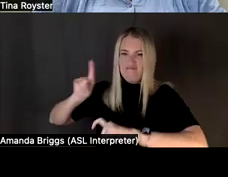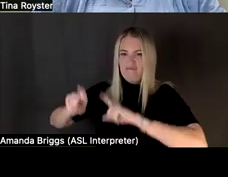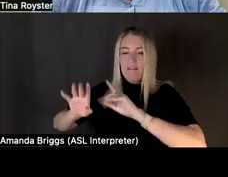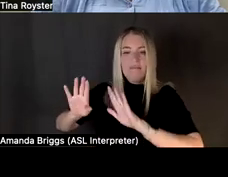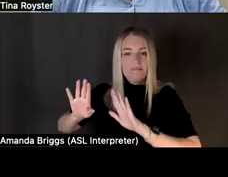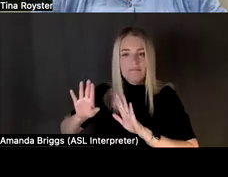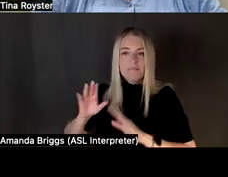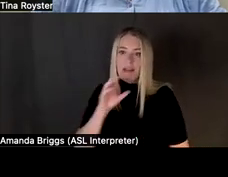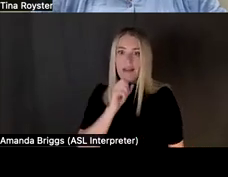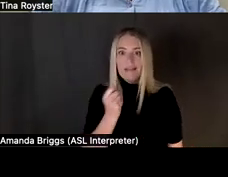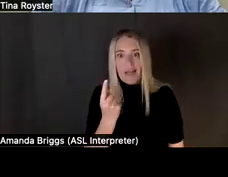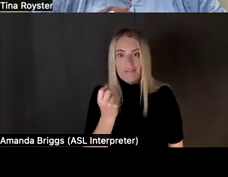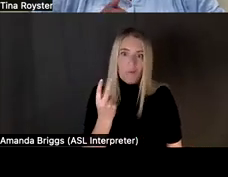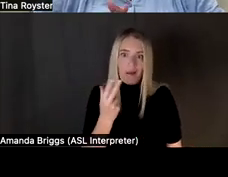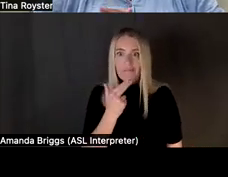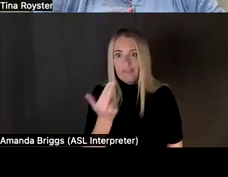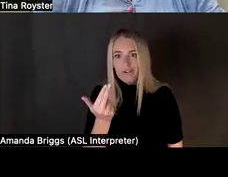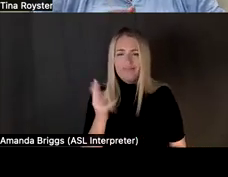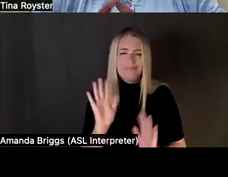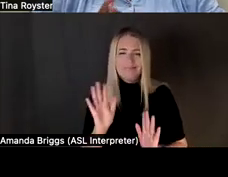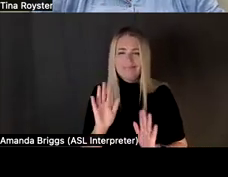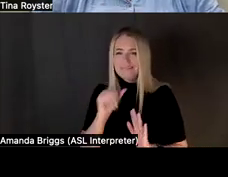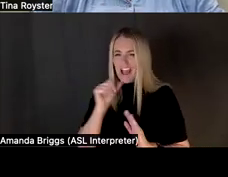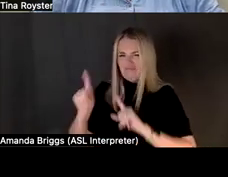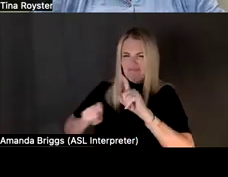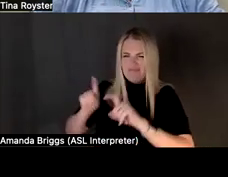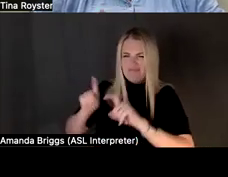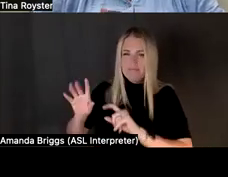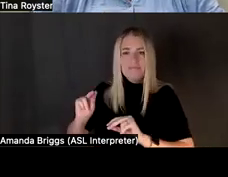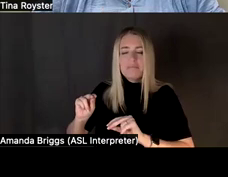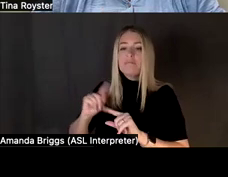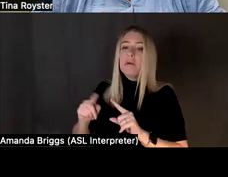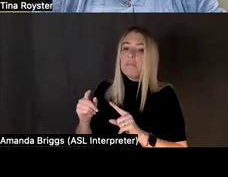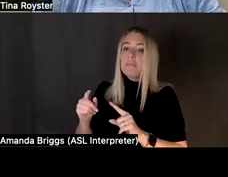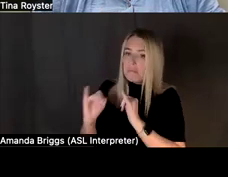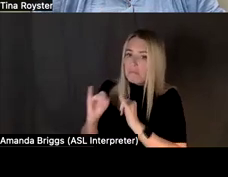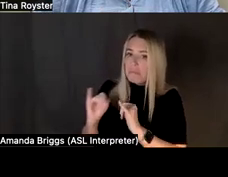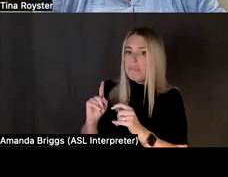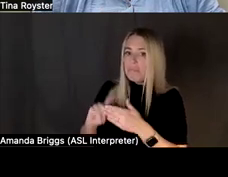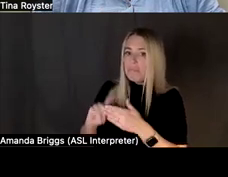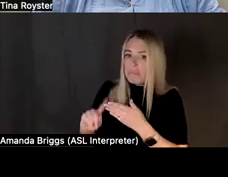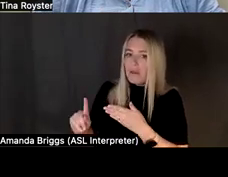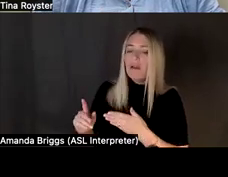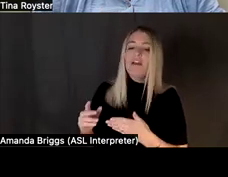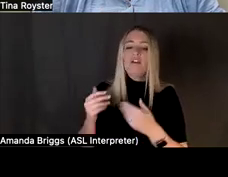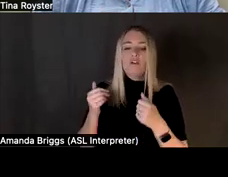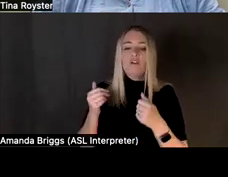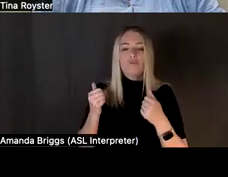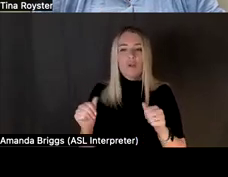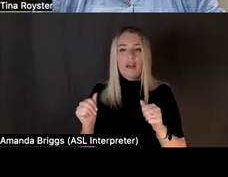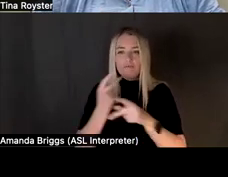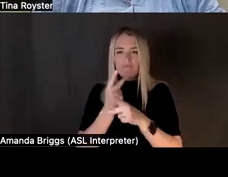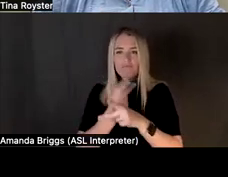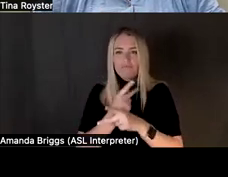11, 12, 13-year-old children. And then trying to corroborate any of those witness